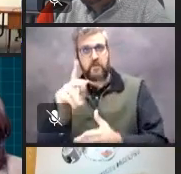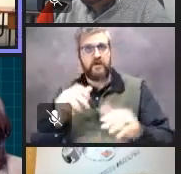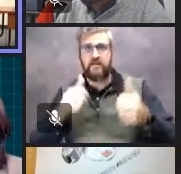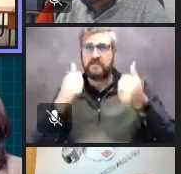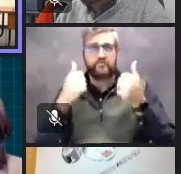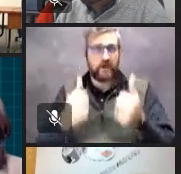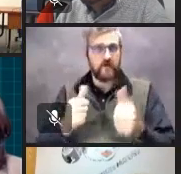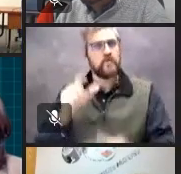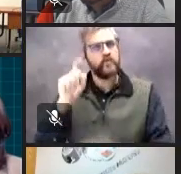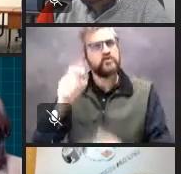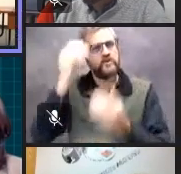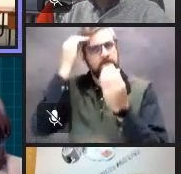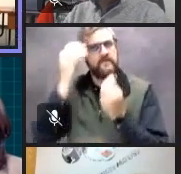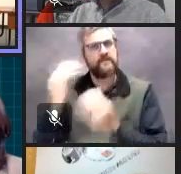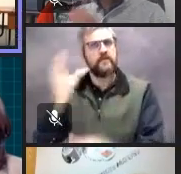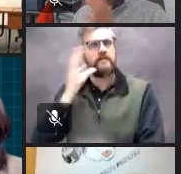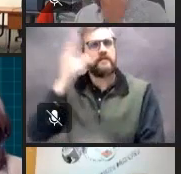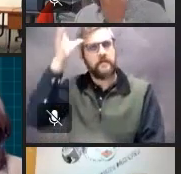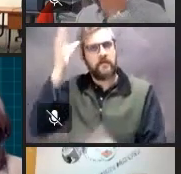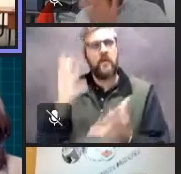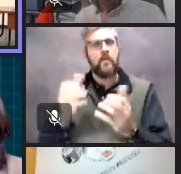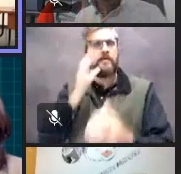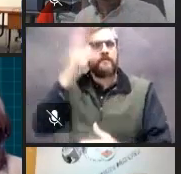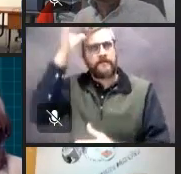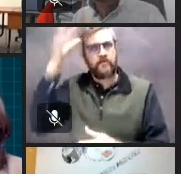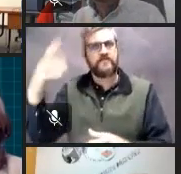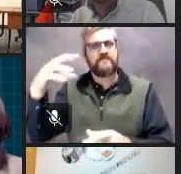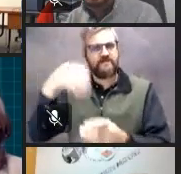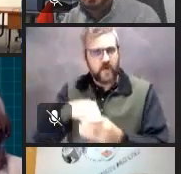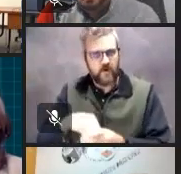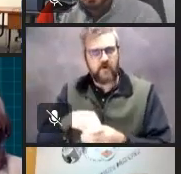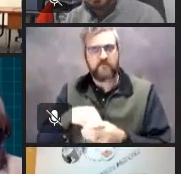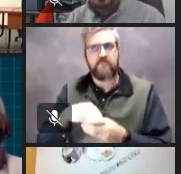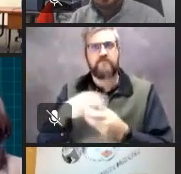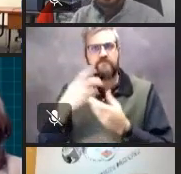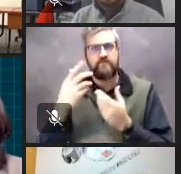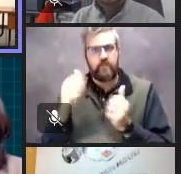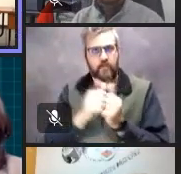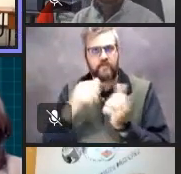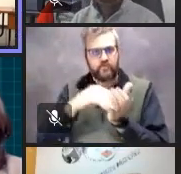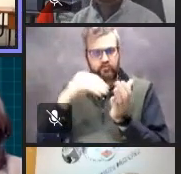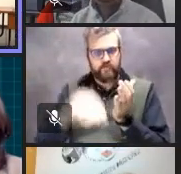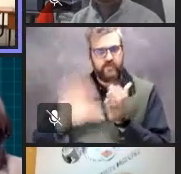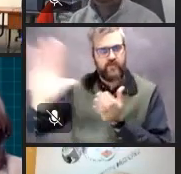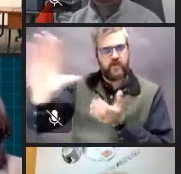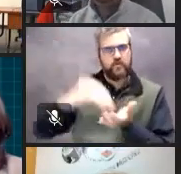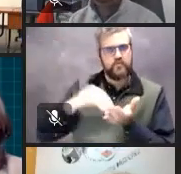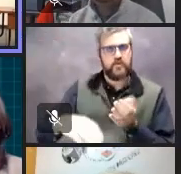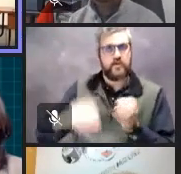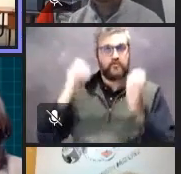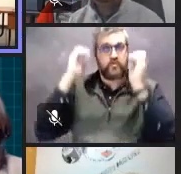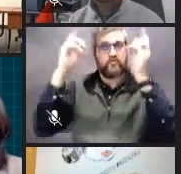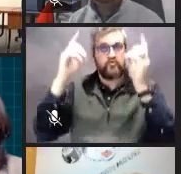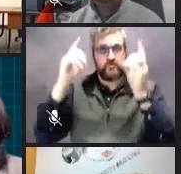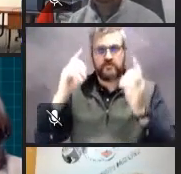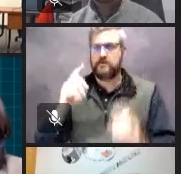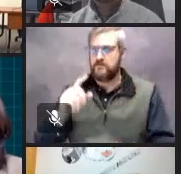be informing parents. We want parents involved and engaged in their students' education. So, but we'll have to see